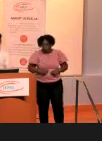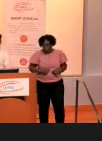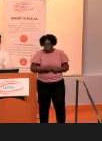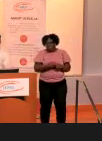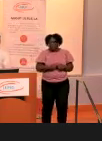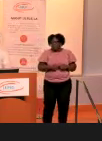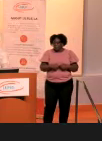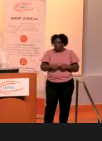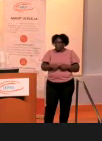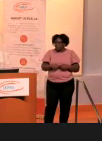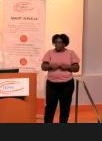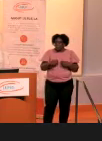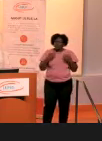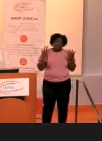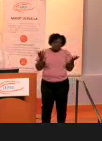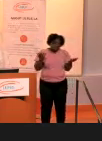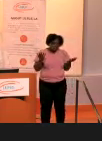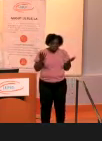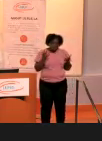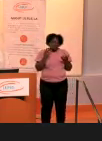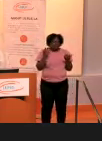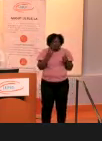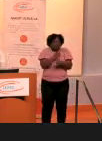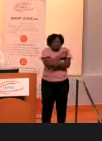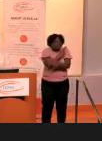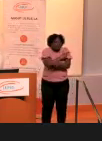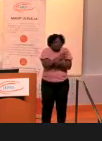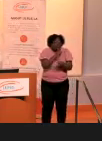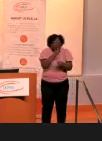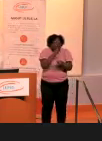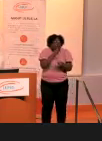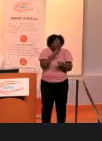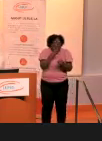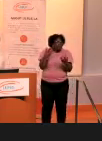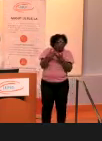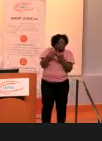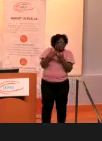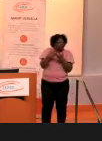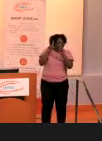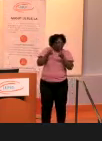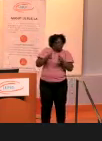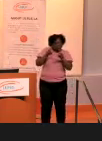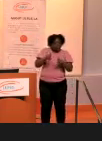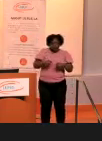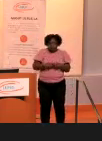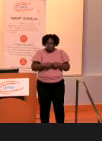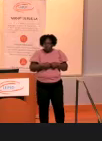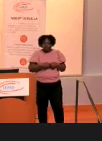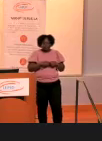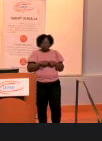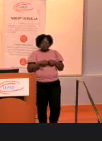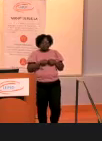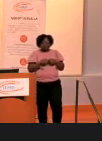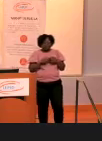So what type of a patient can be registered in our paid clinical trial? So a patient that comes in that has